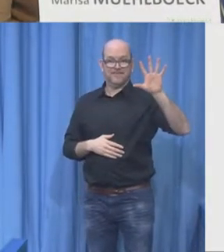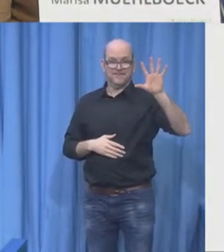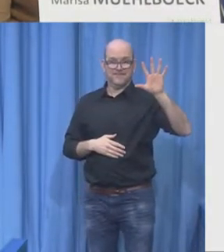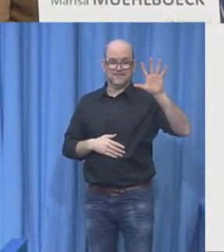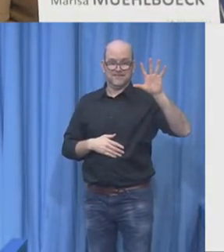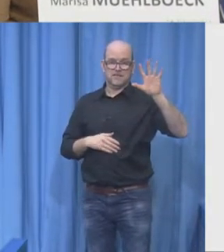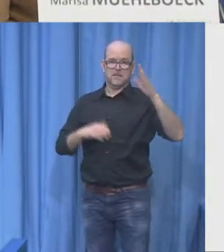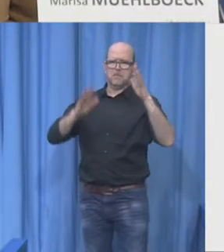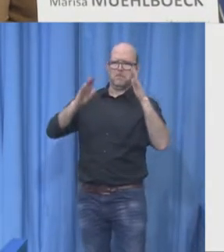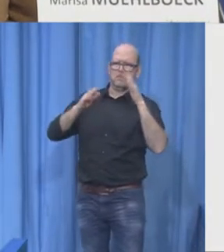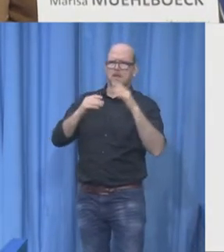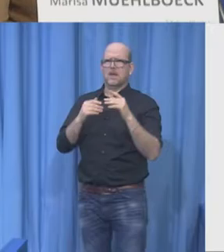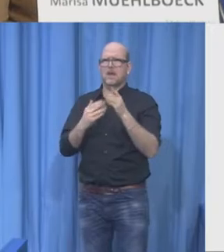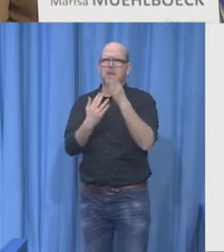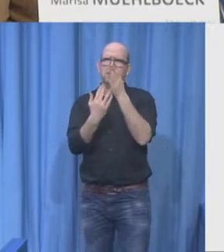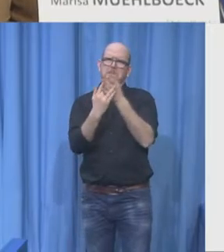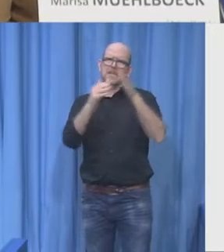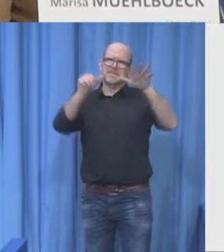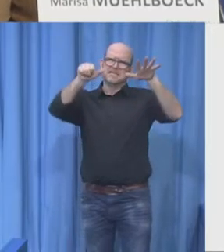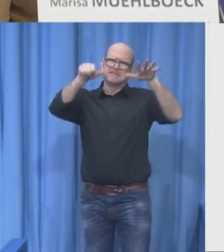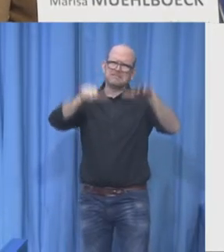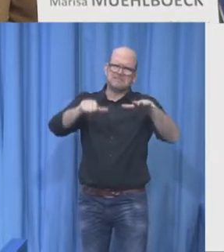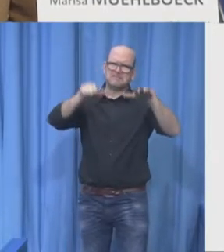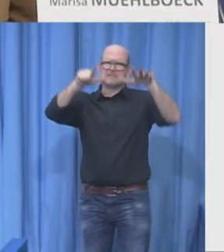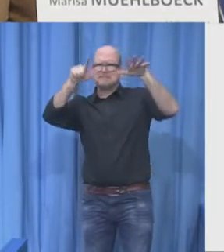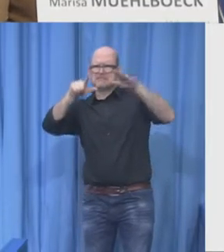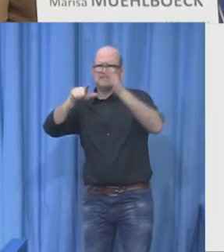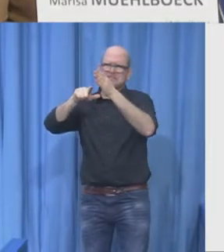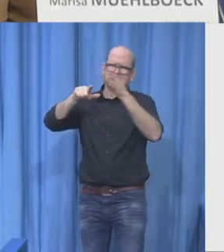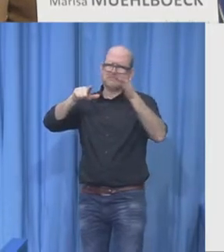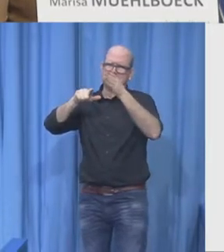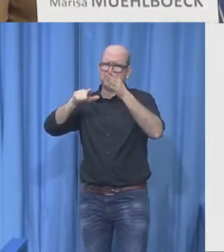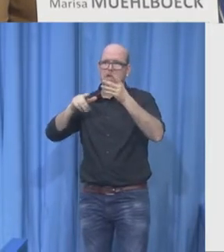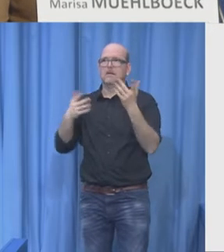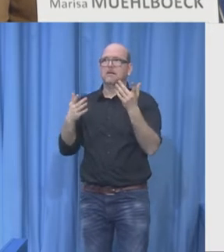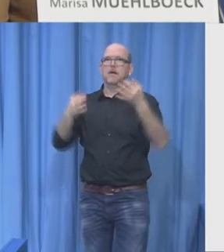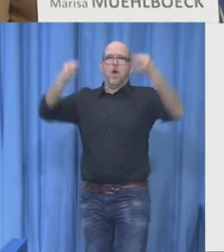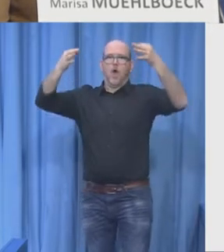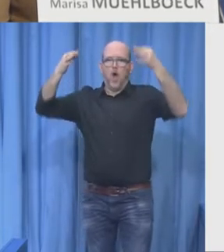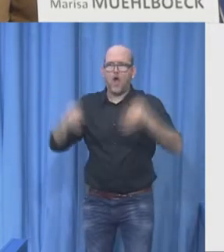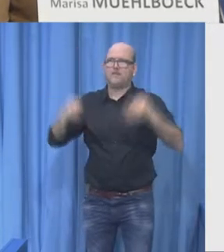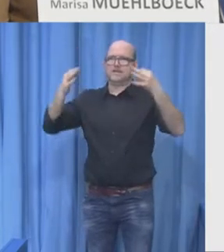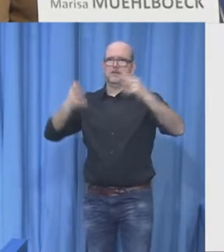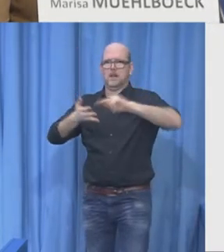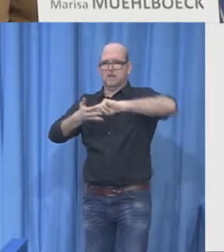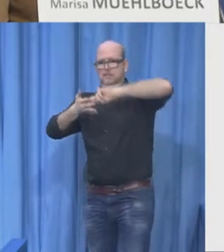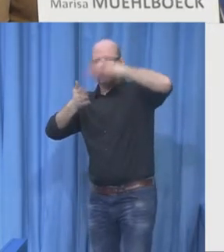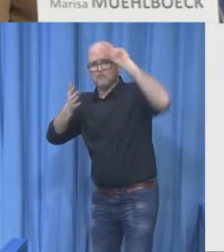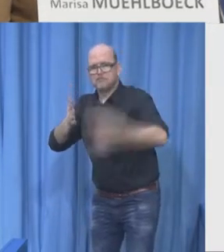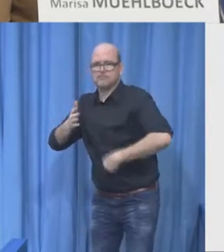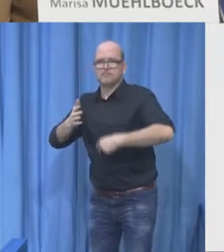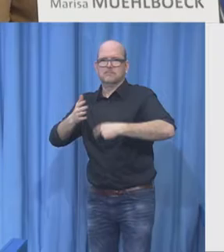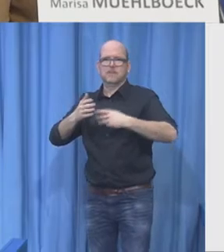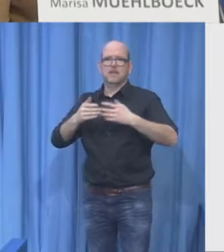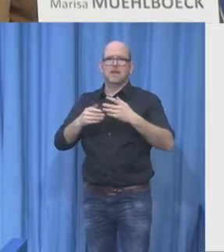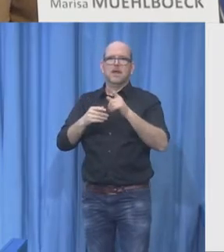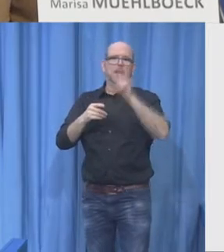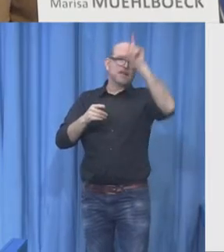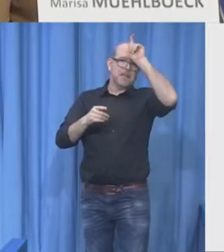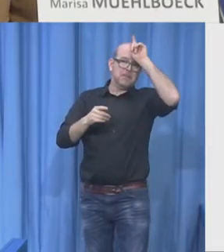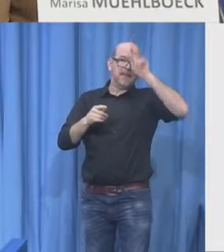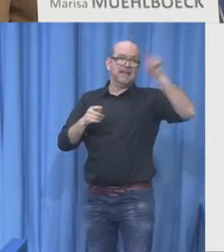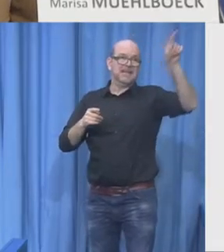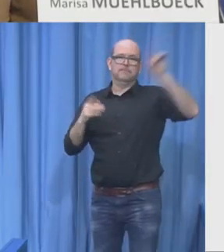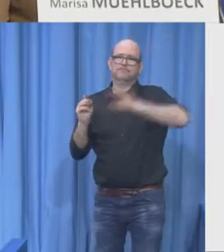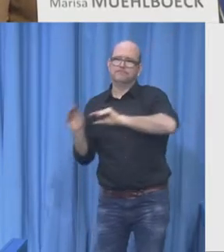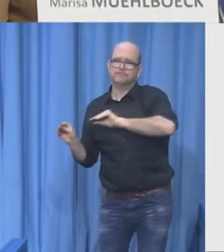During this initial phase, one train-the-trainer course was completed in Germany, and afterwards the first MTE training